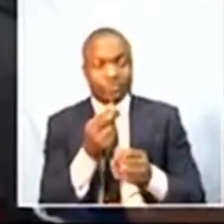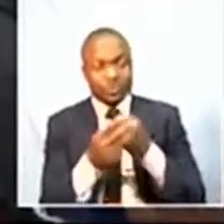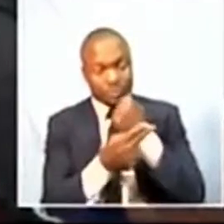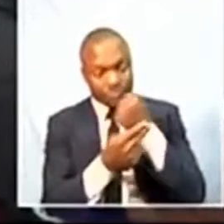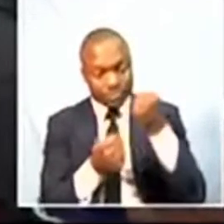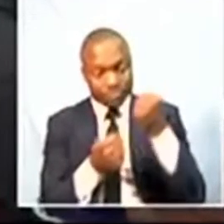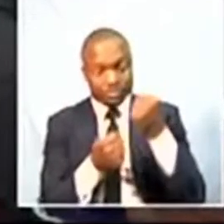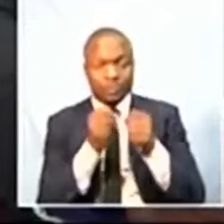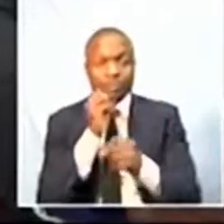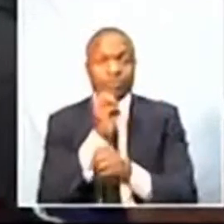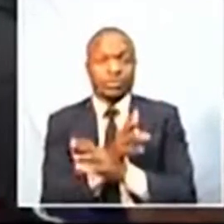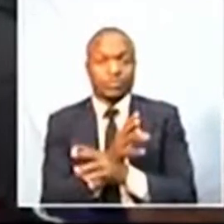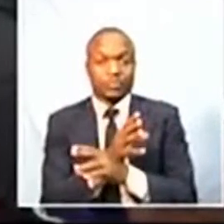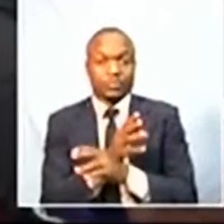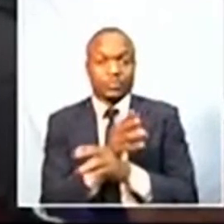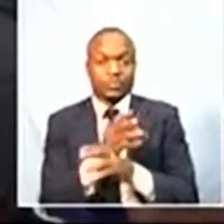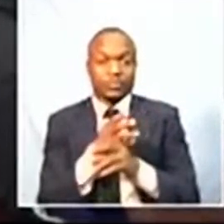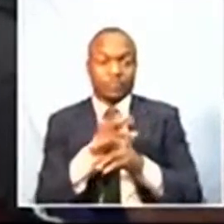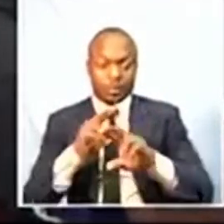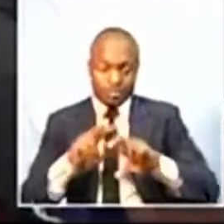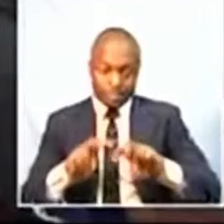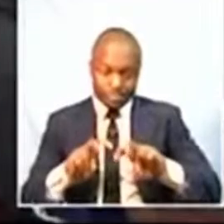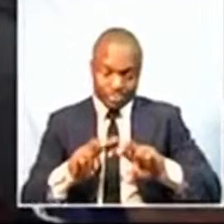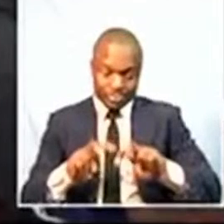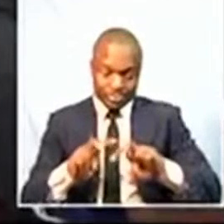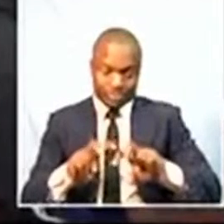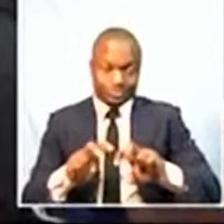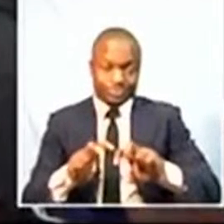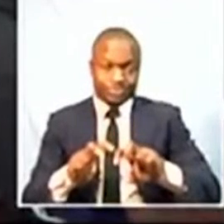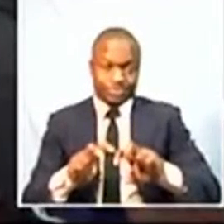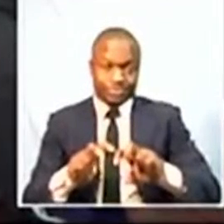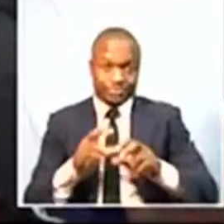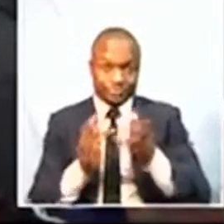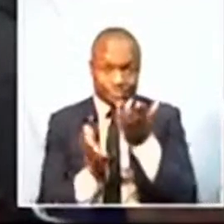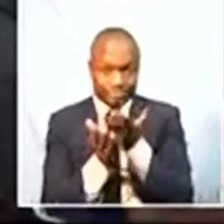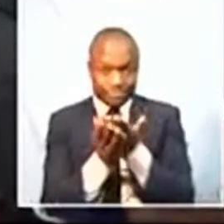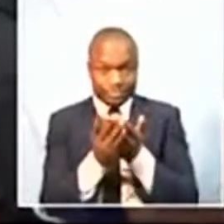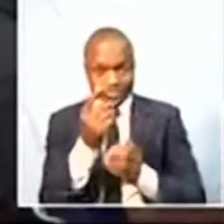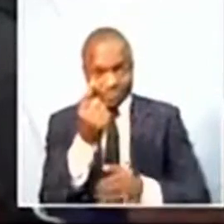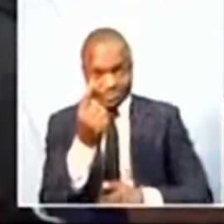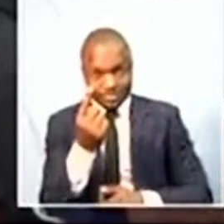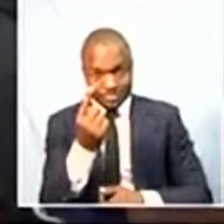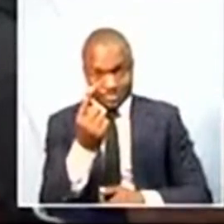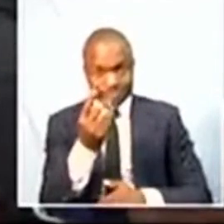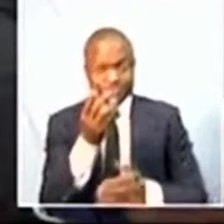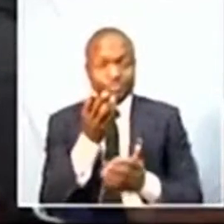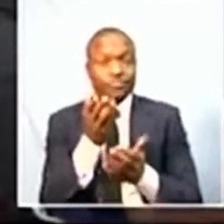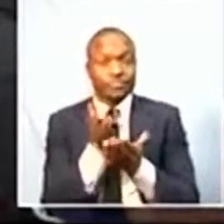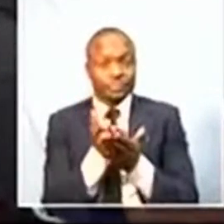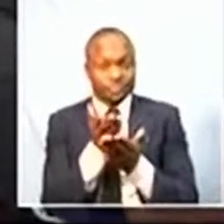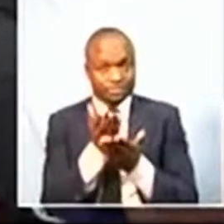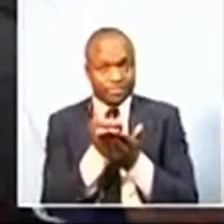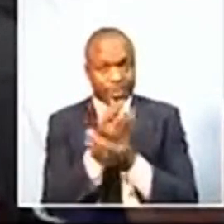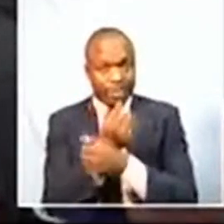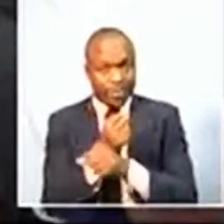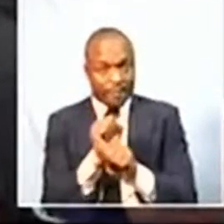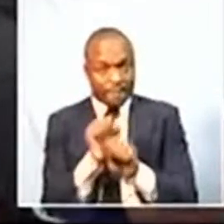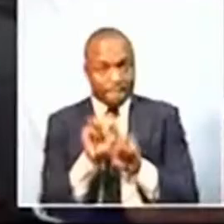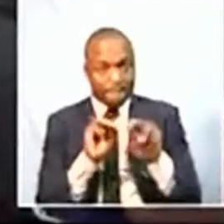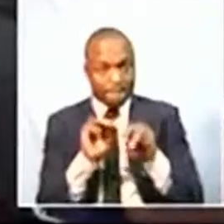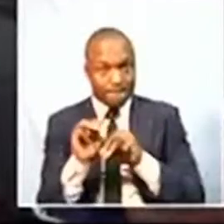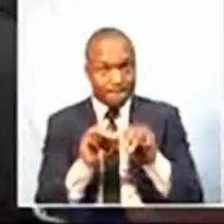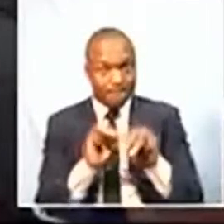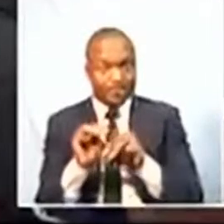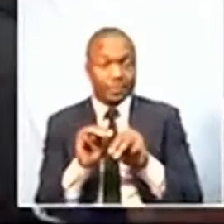and are available for review. Refer to Appendix 1. The major measure.